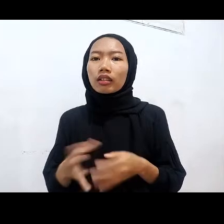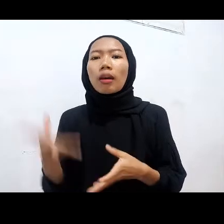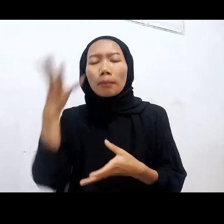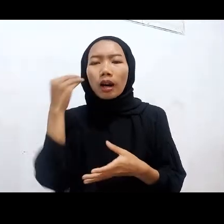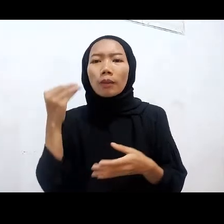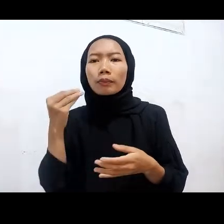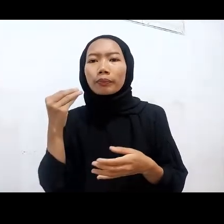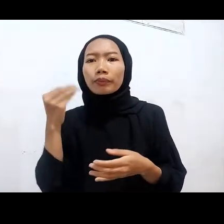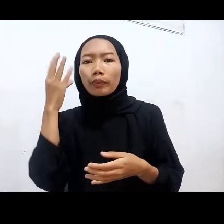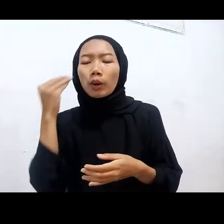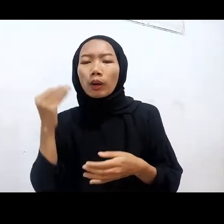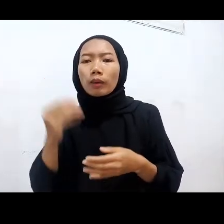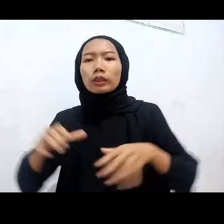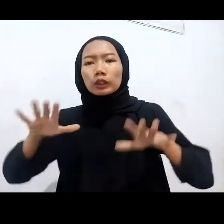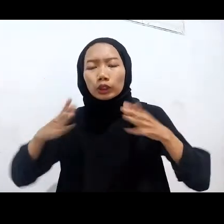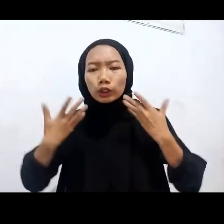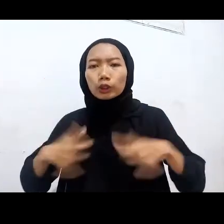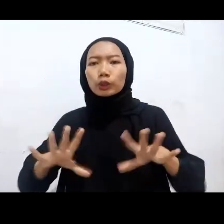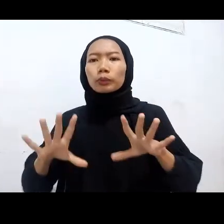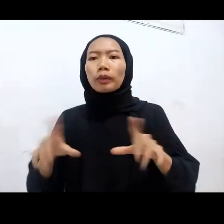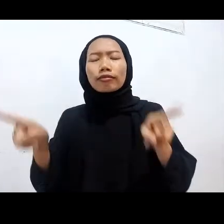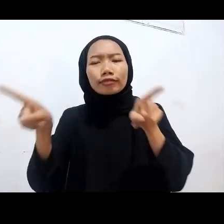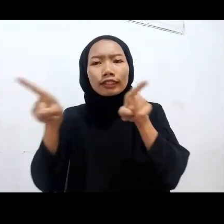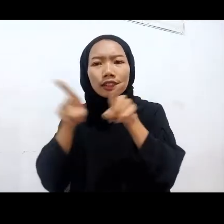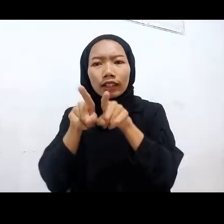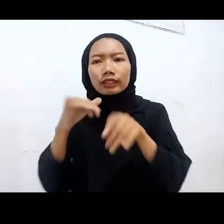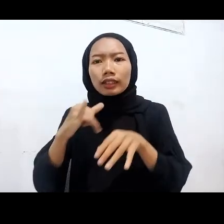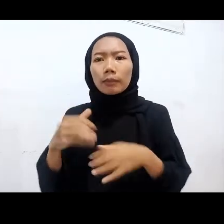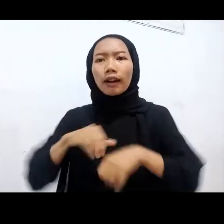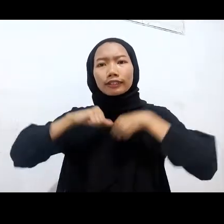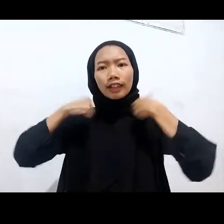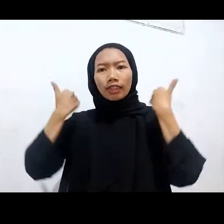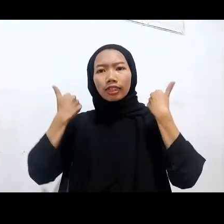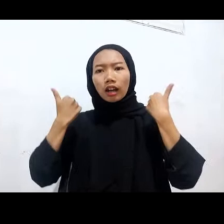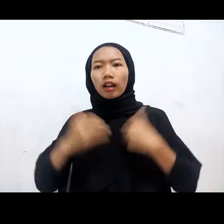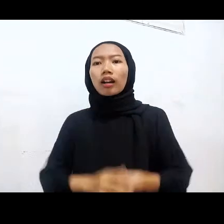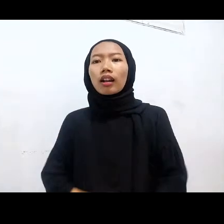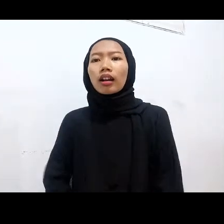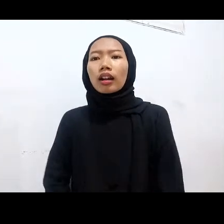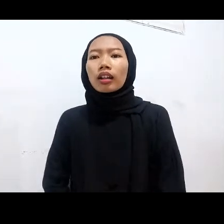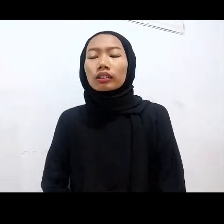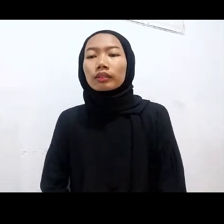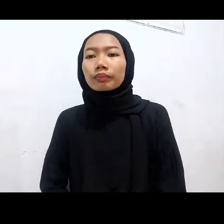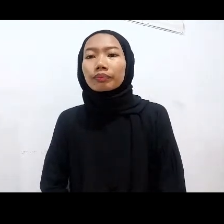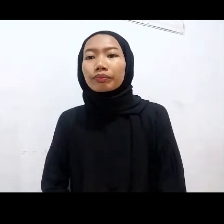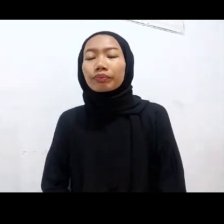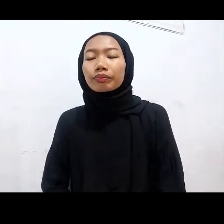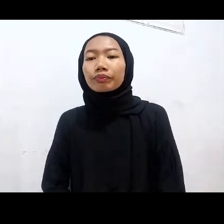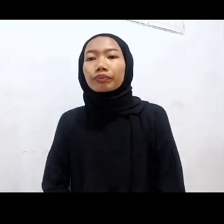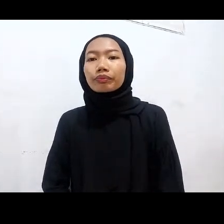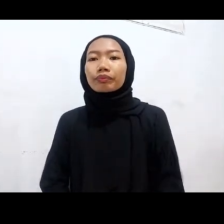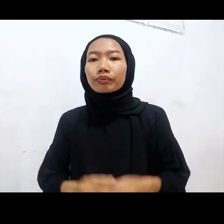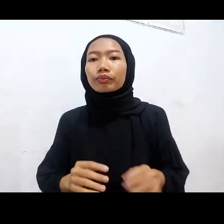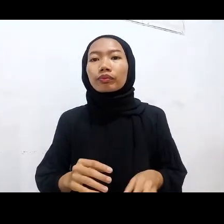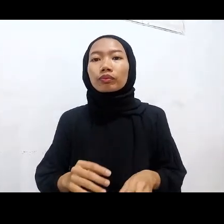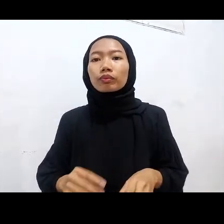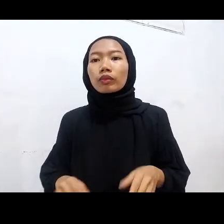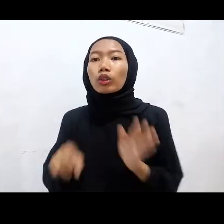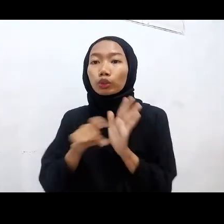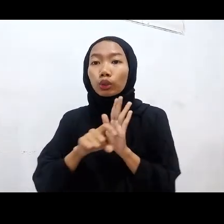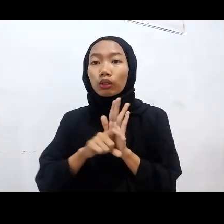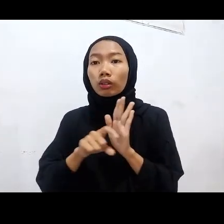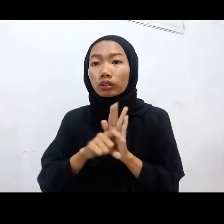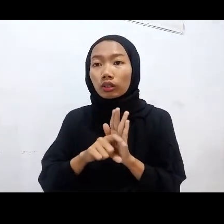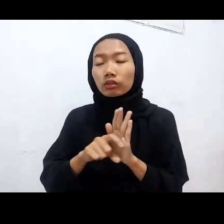that immediately arises when we talk about accessible healthcare is we